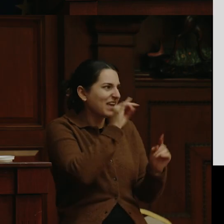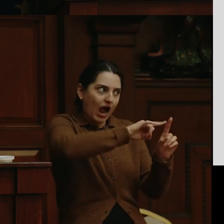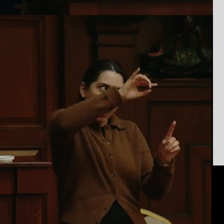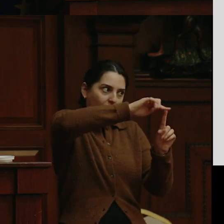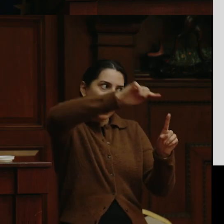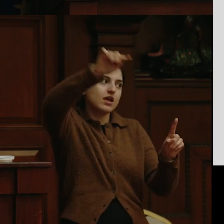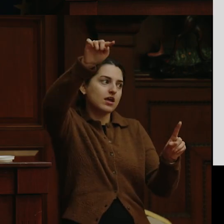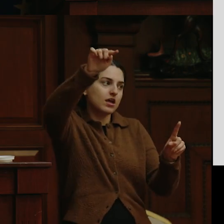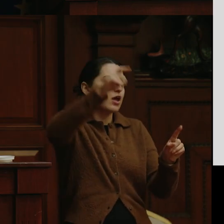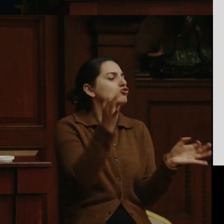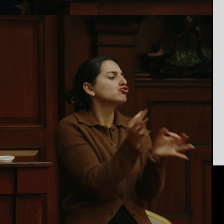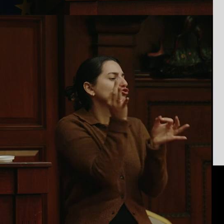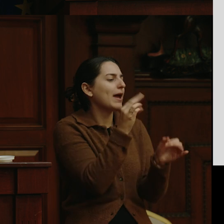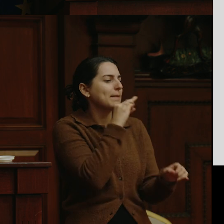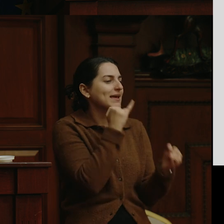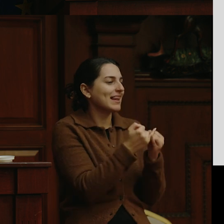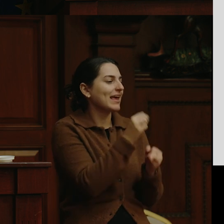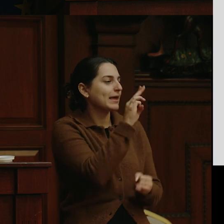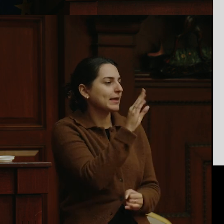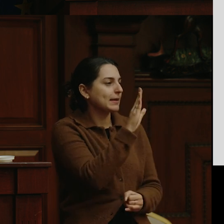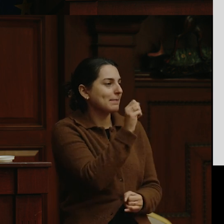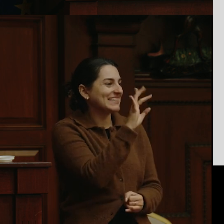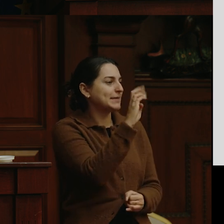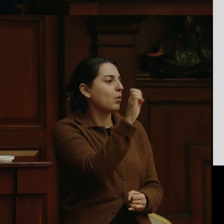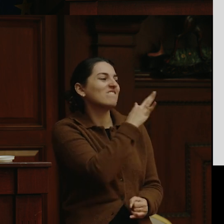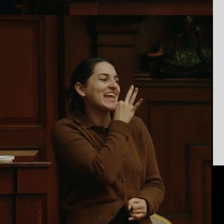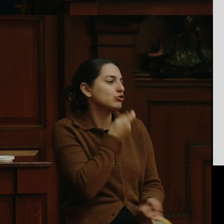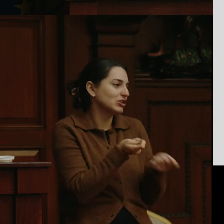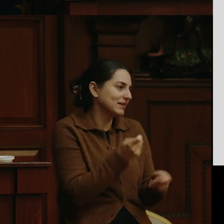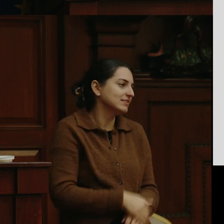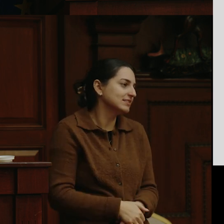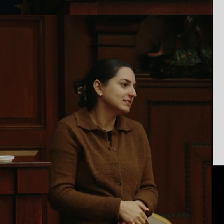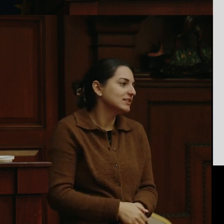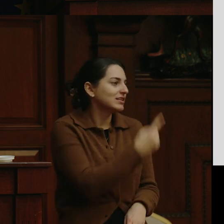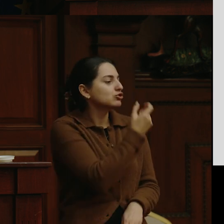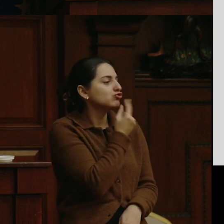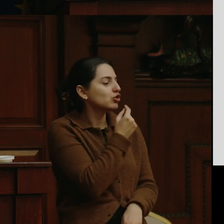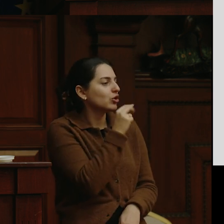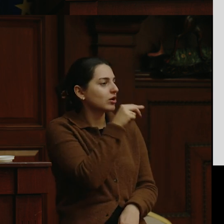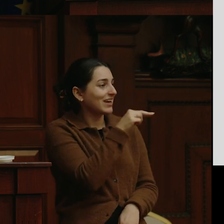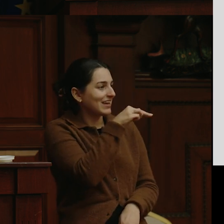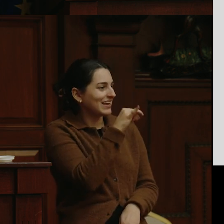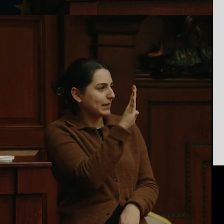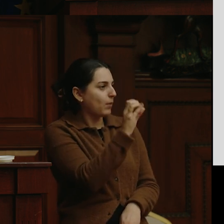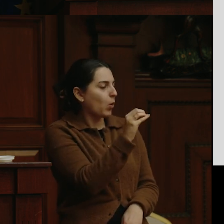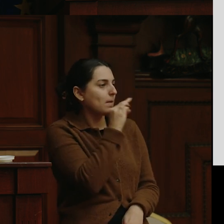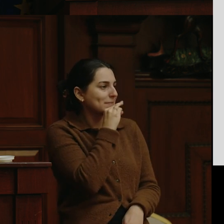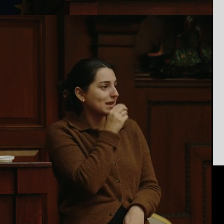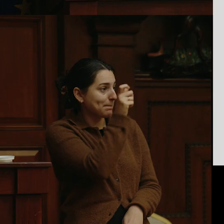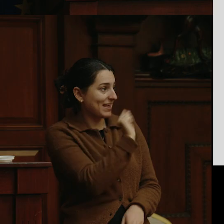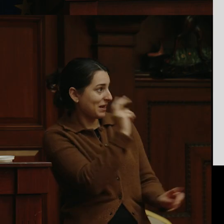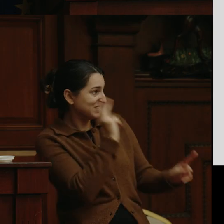high, and the grey is placebo. So again, this drug, Nipo, was shown to work from the patient's point of